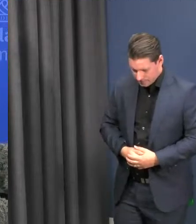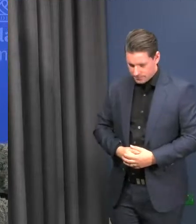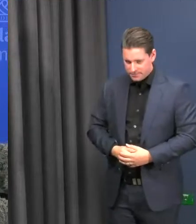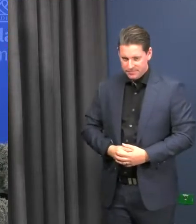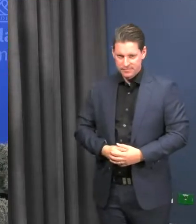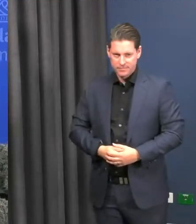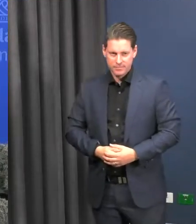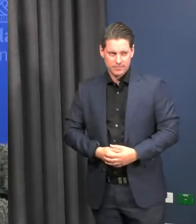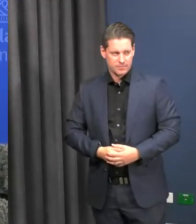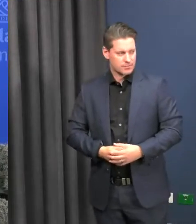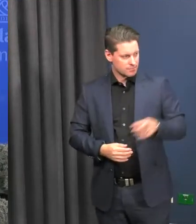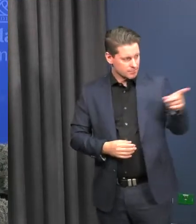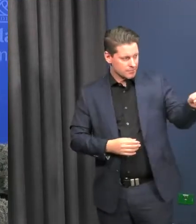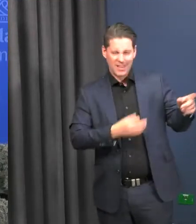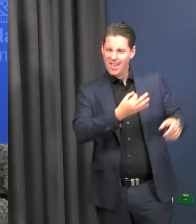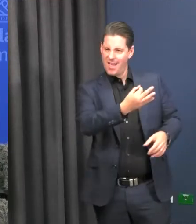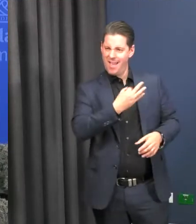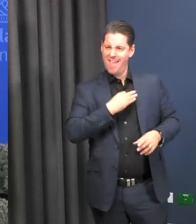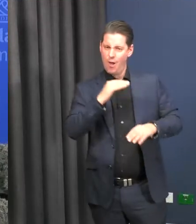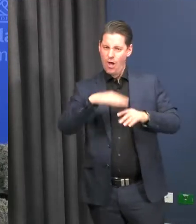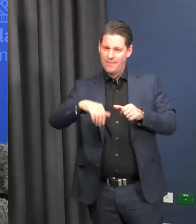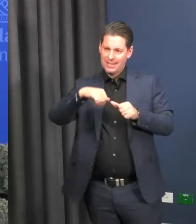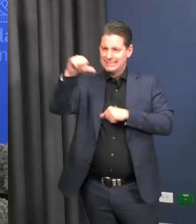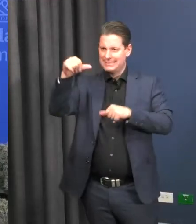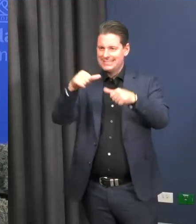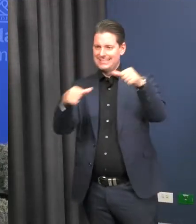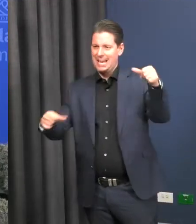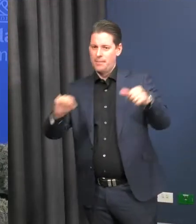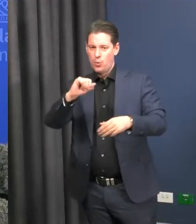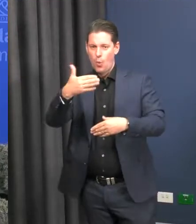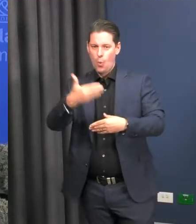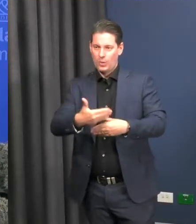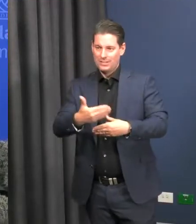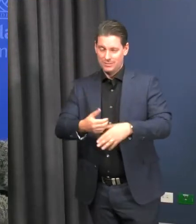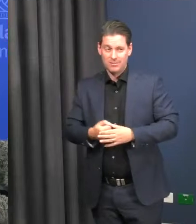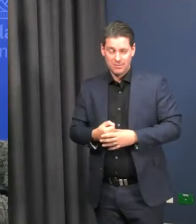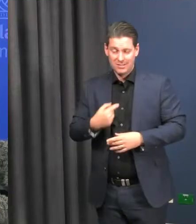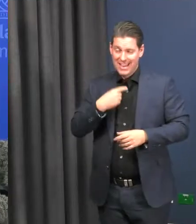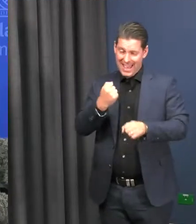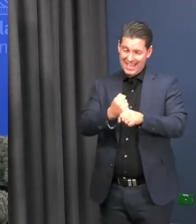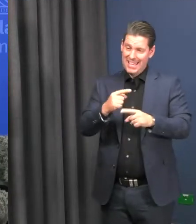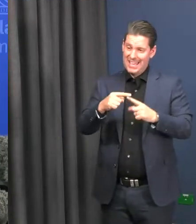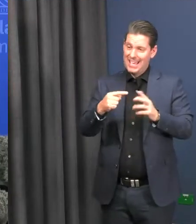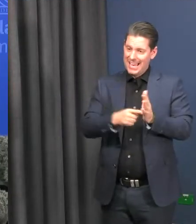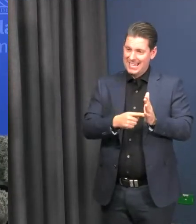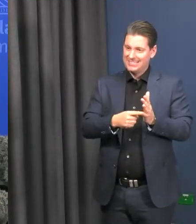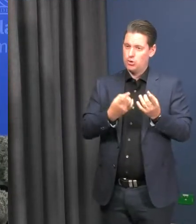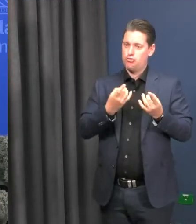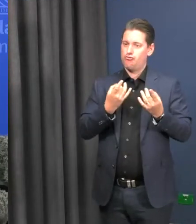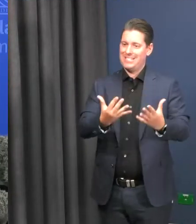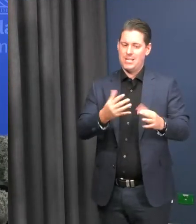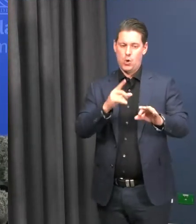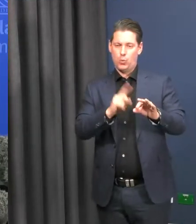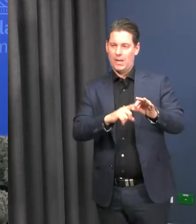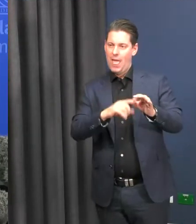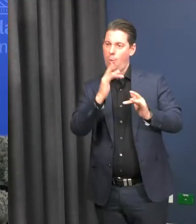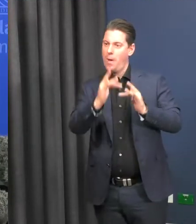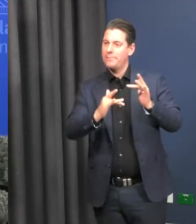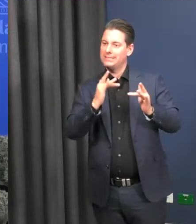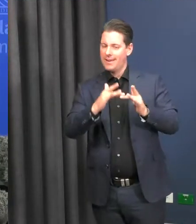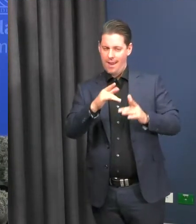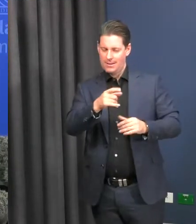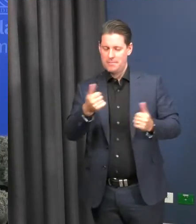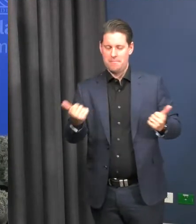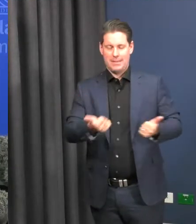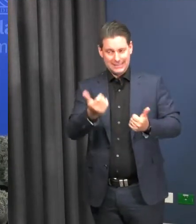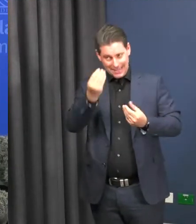Look, with that specific question about taping of windows, Get Ready Queensland, our website, has excellent